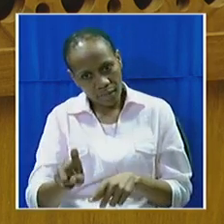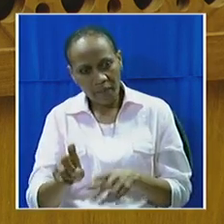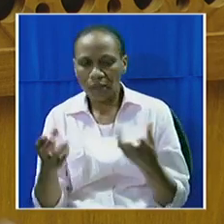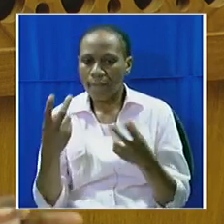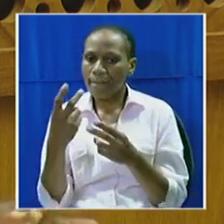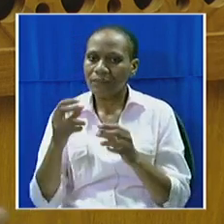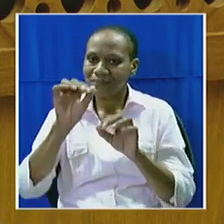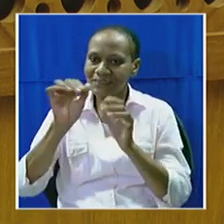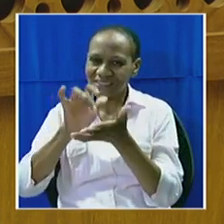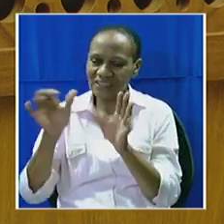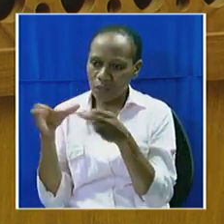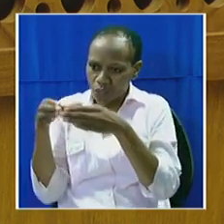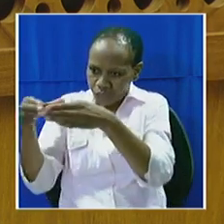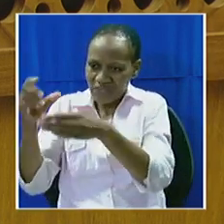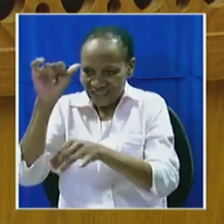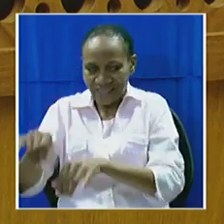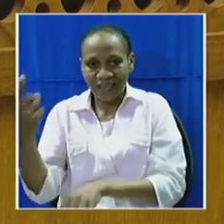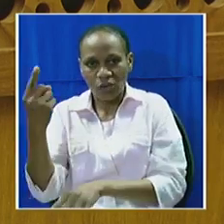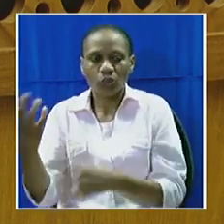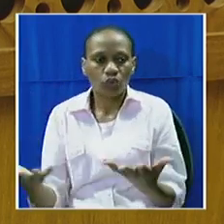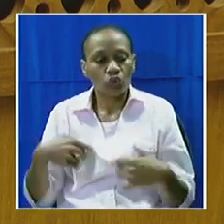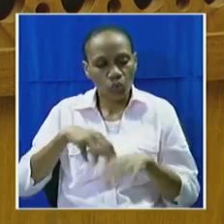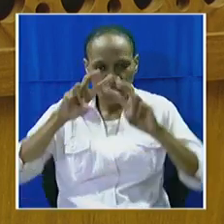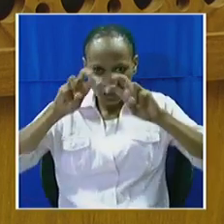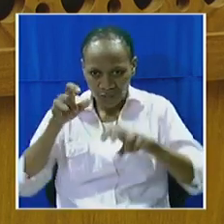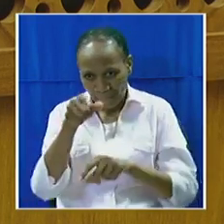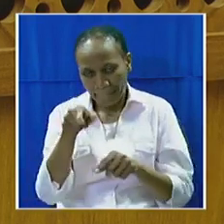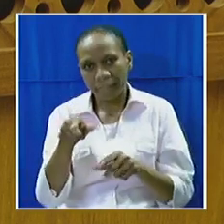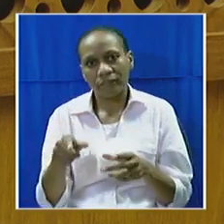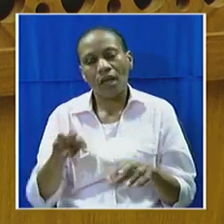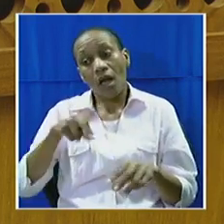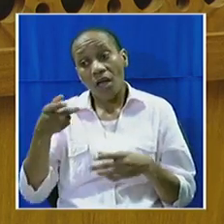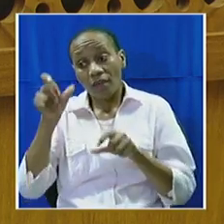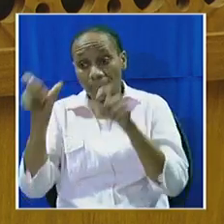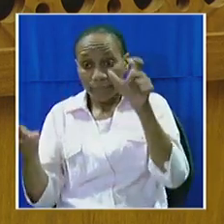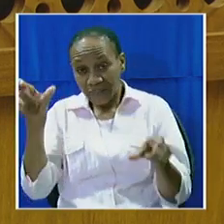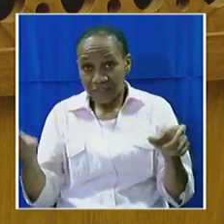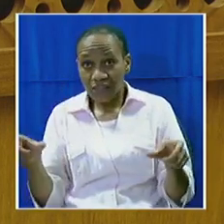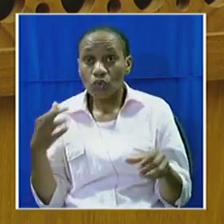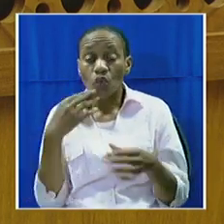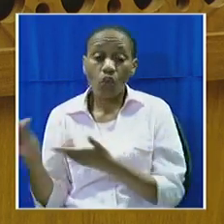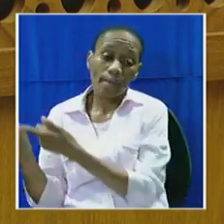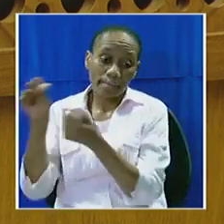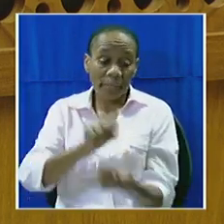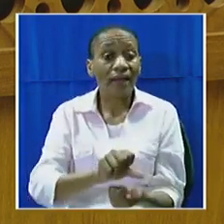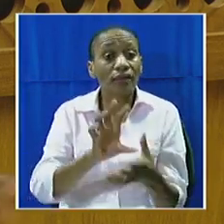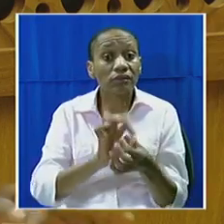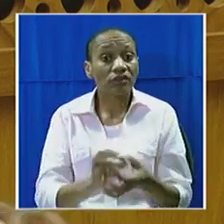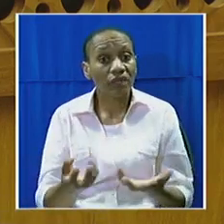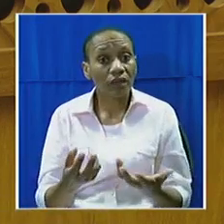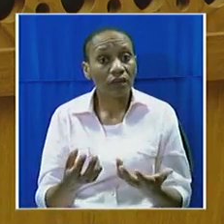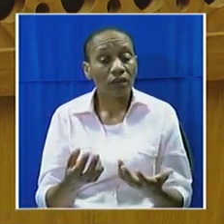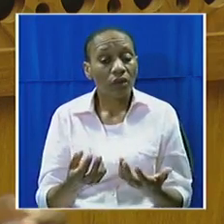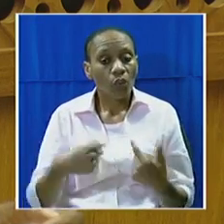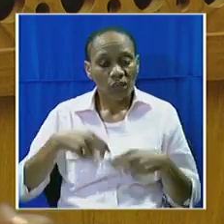self-isolated, so we've actually descended on this particular case. We're now tracing the others who may have come back, so that we must then start